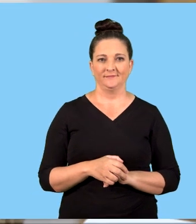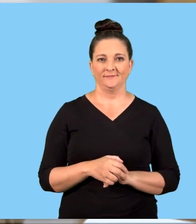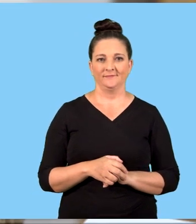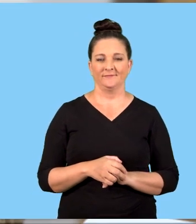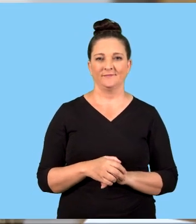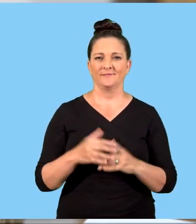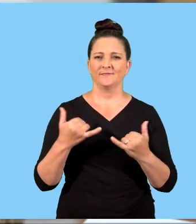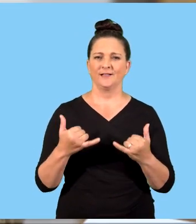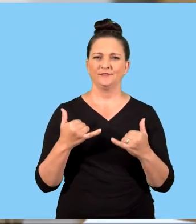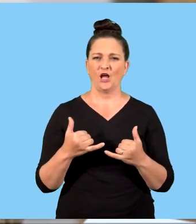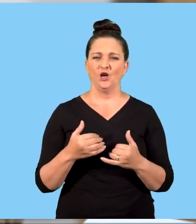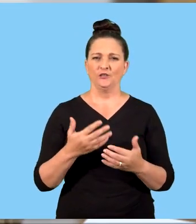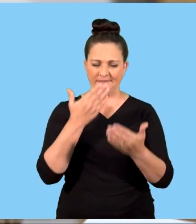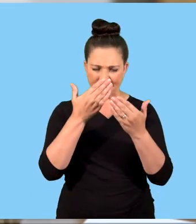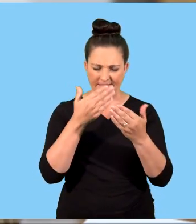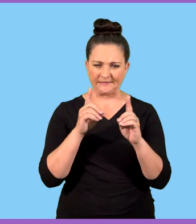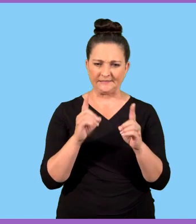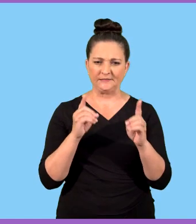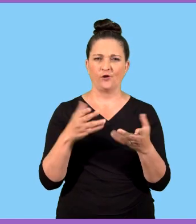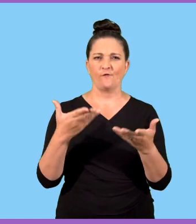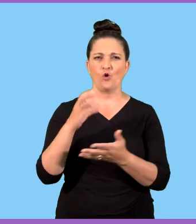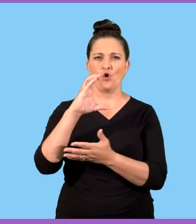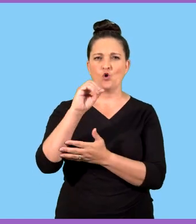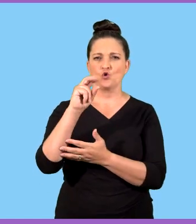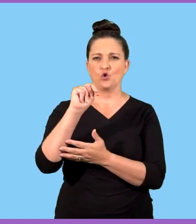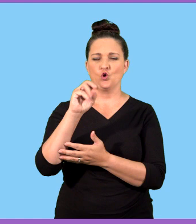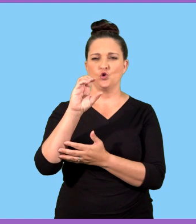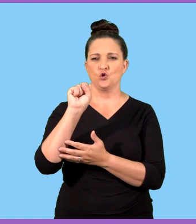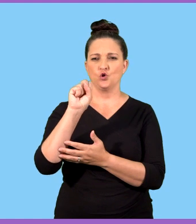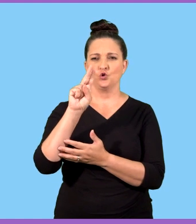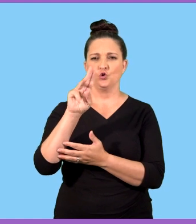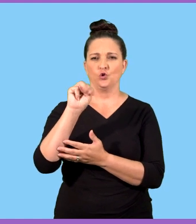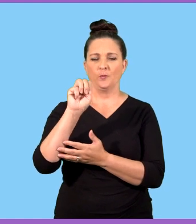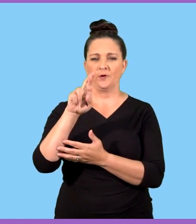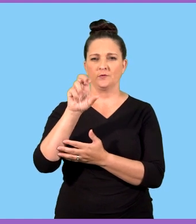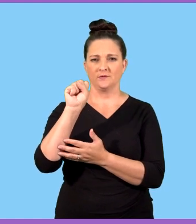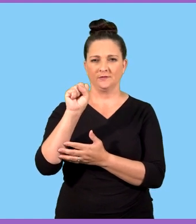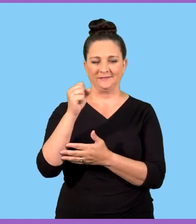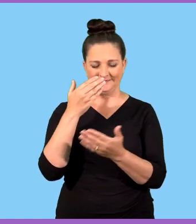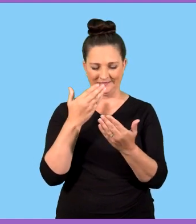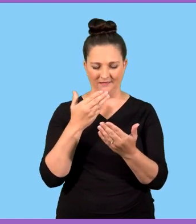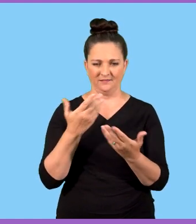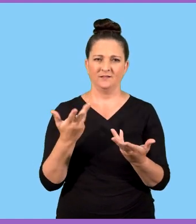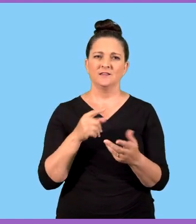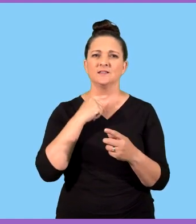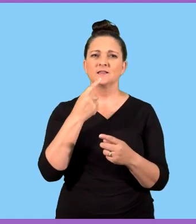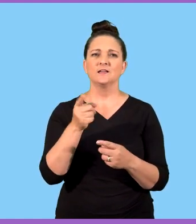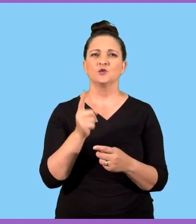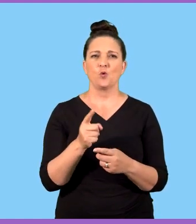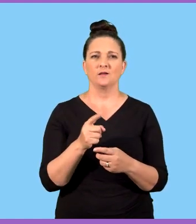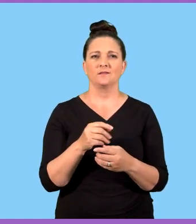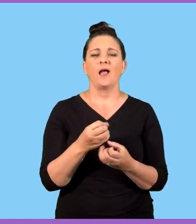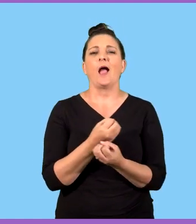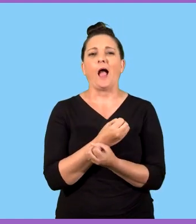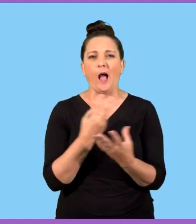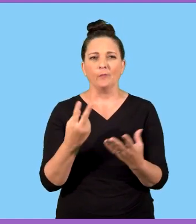A consumer studies teacher records the time taken for a class to complete a task in the table below. What do I see?